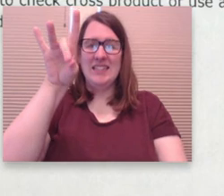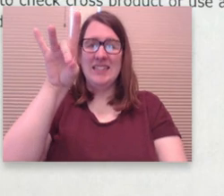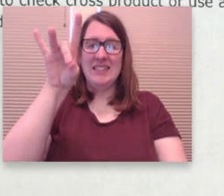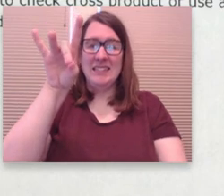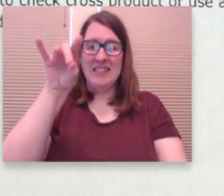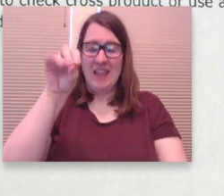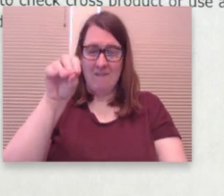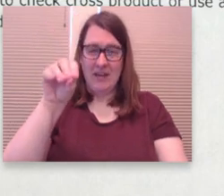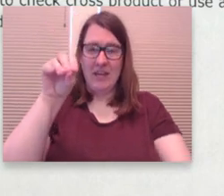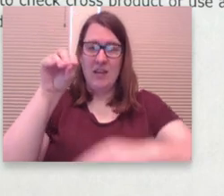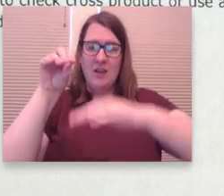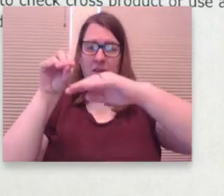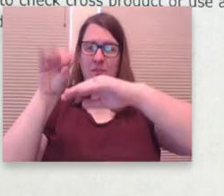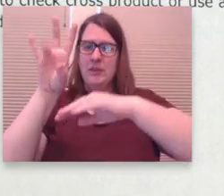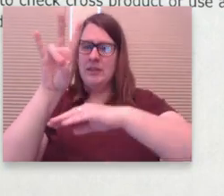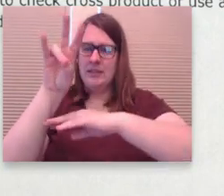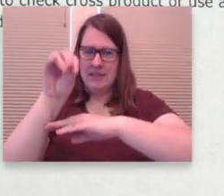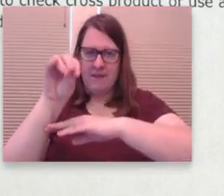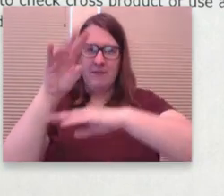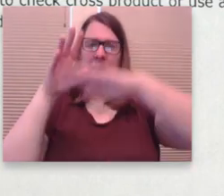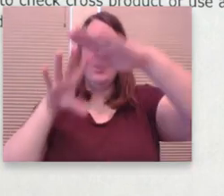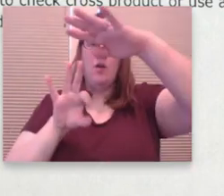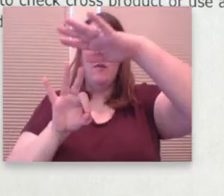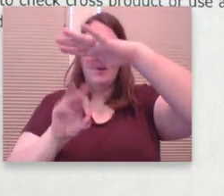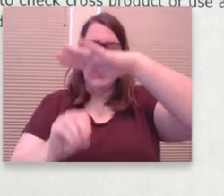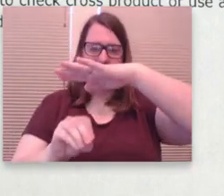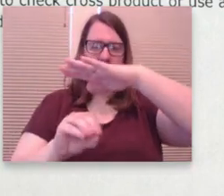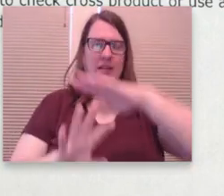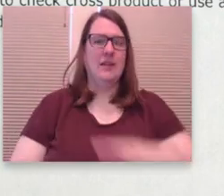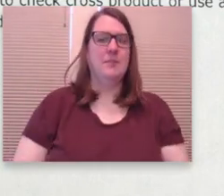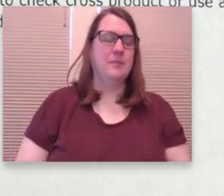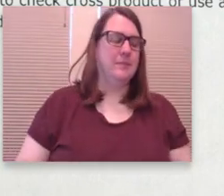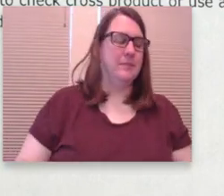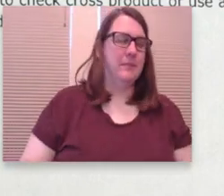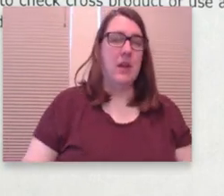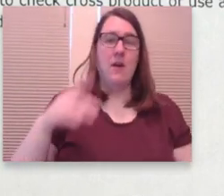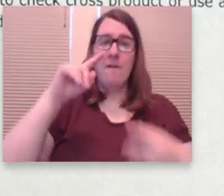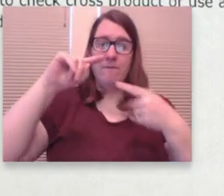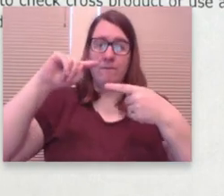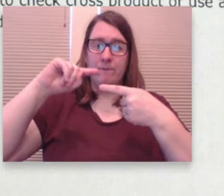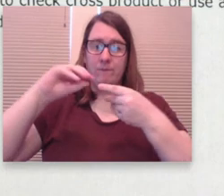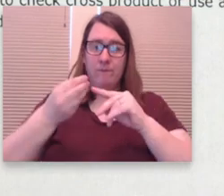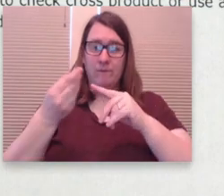and 70 over 90.